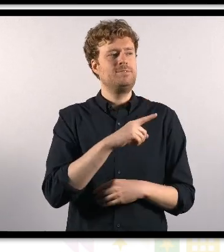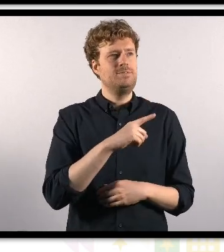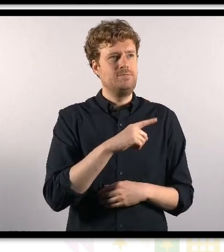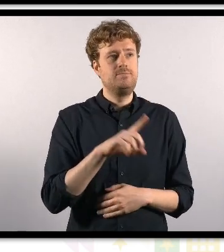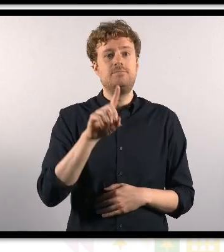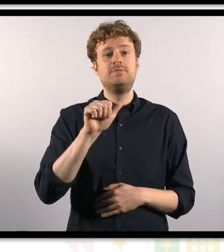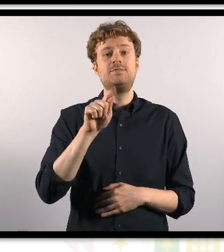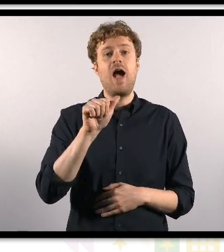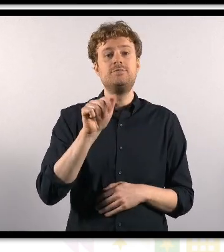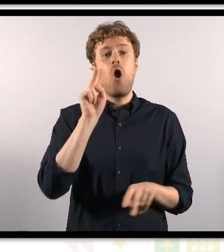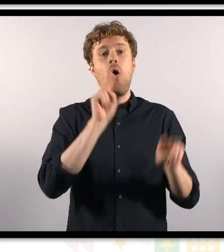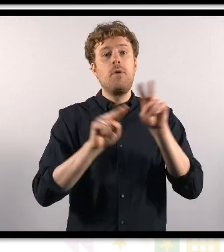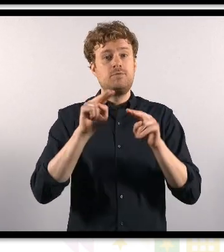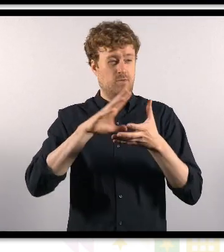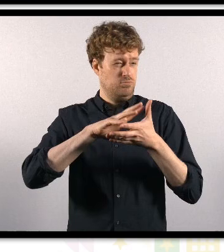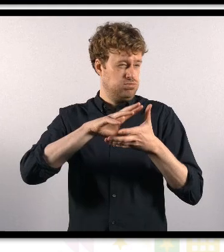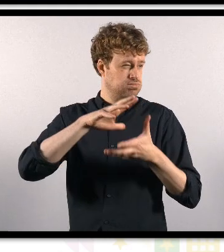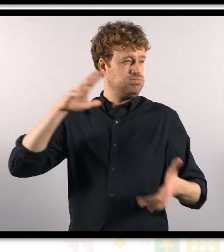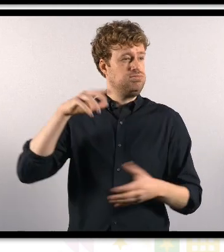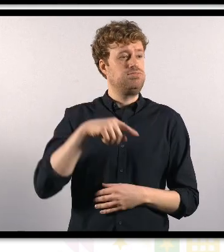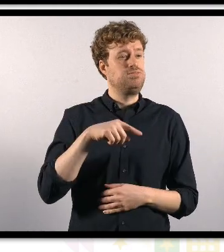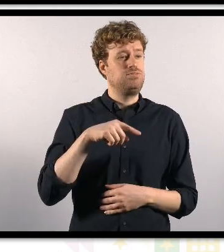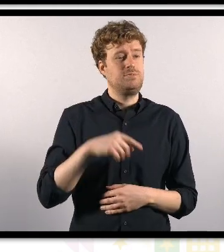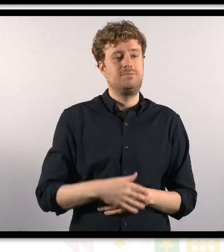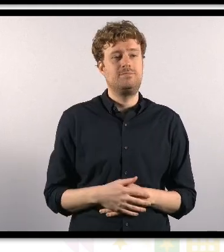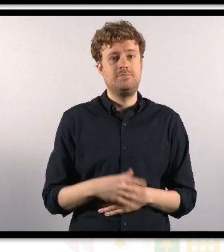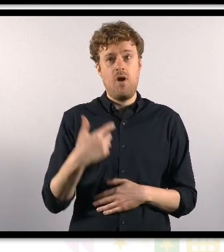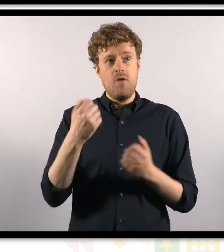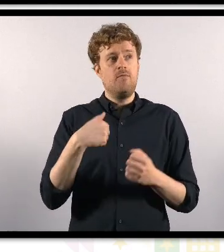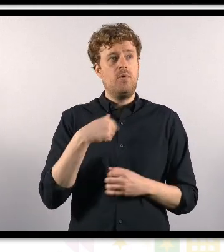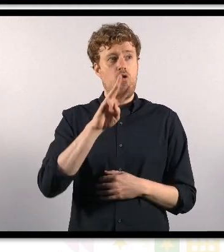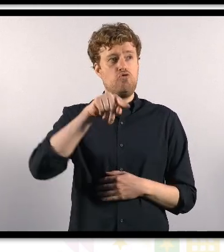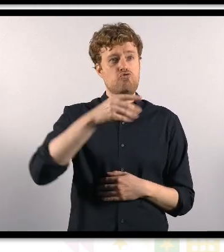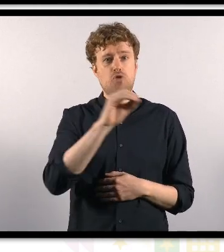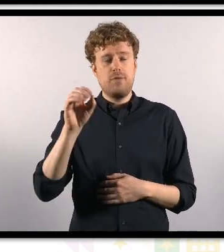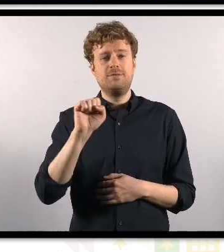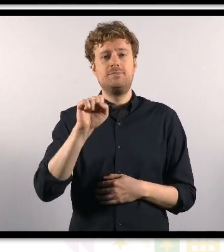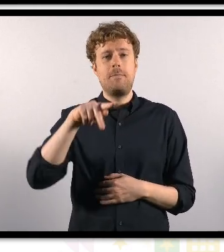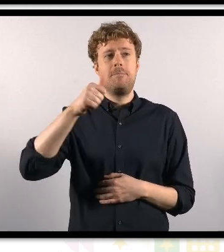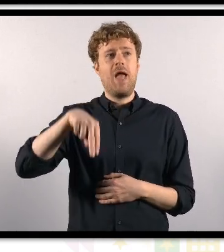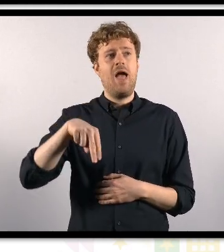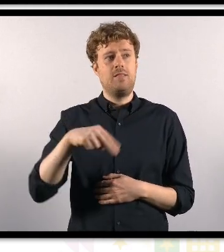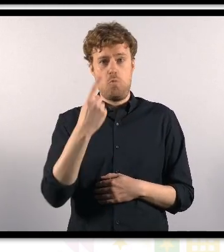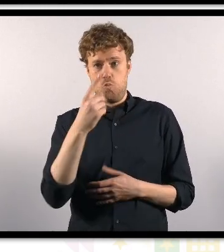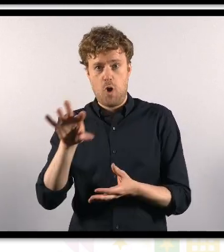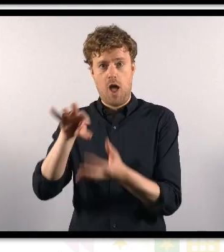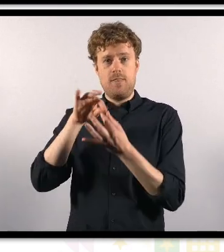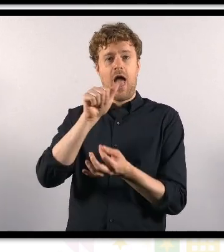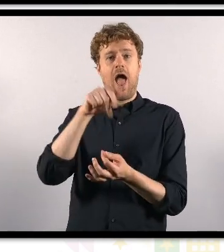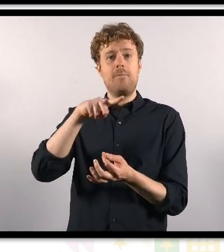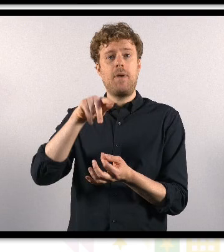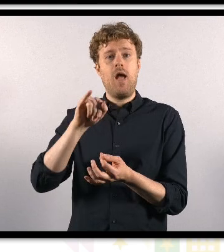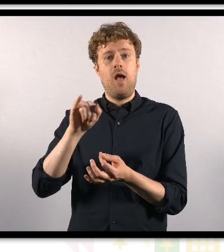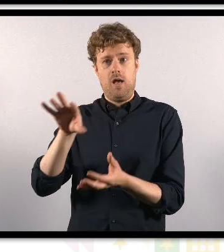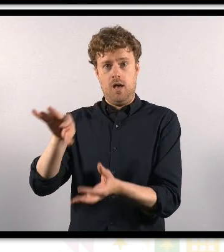what would happen if you shove all of it into the LLM? You won't be able to fit within the context window.